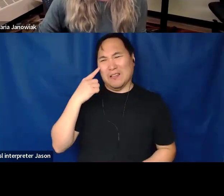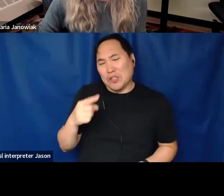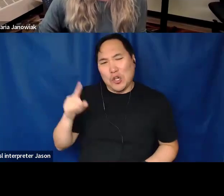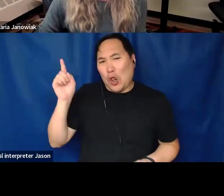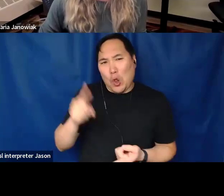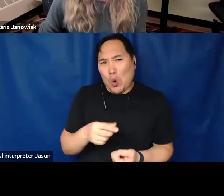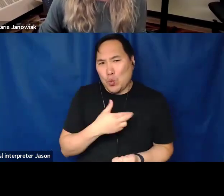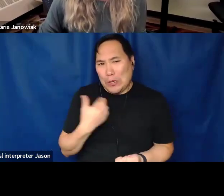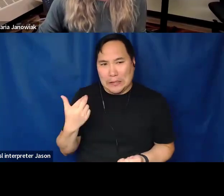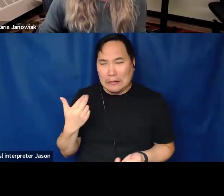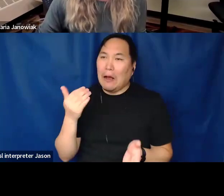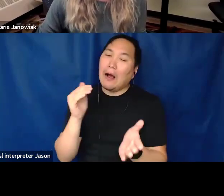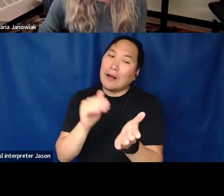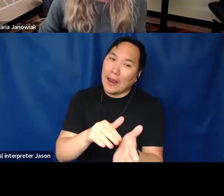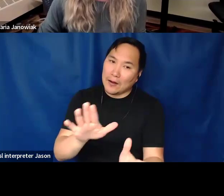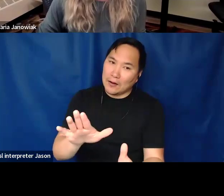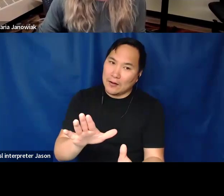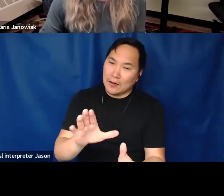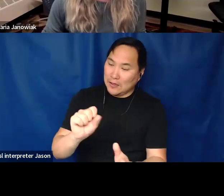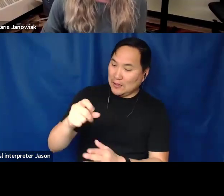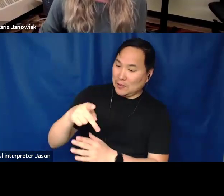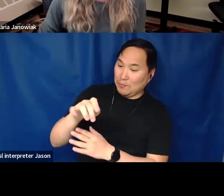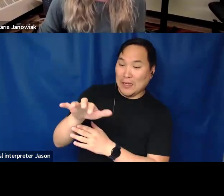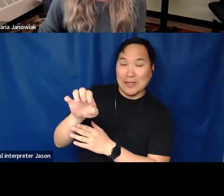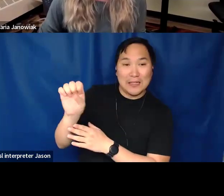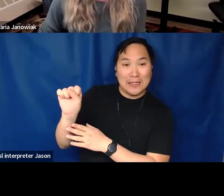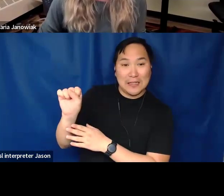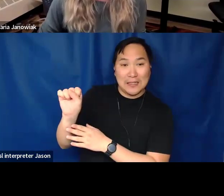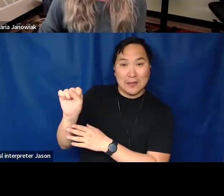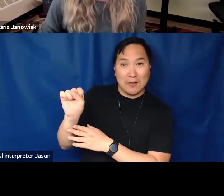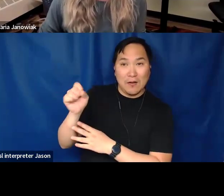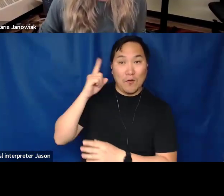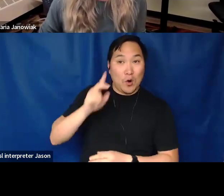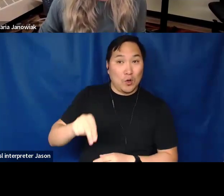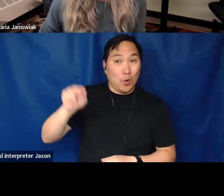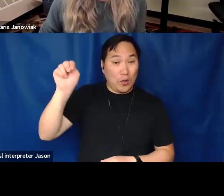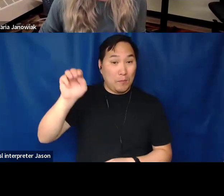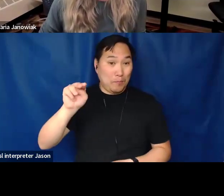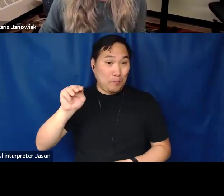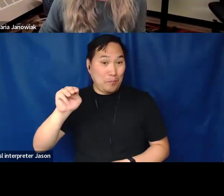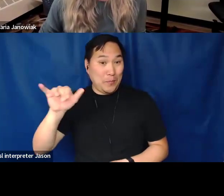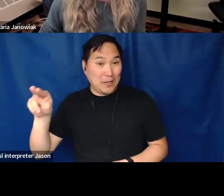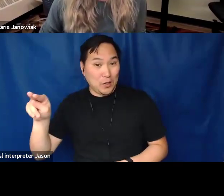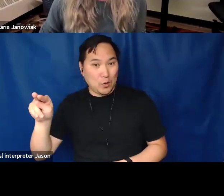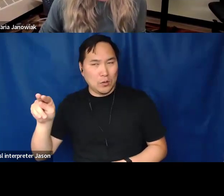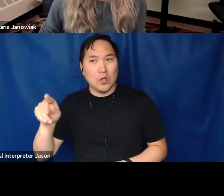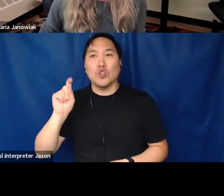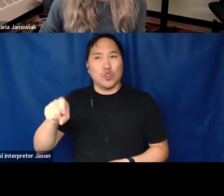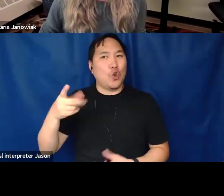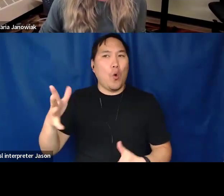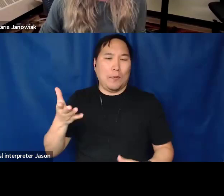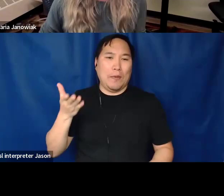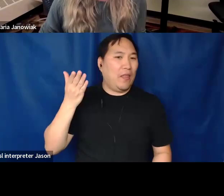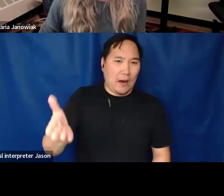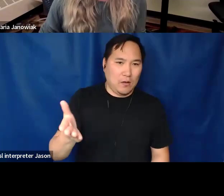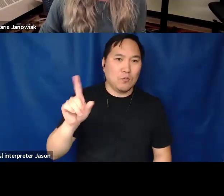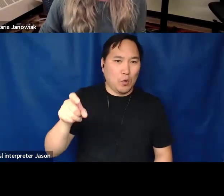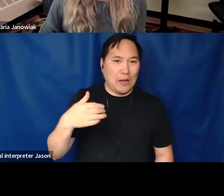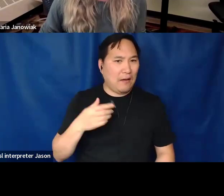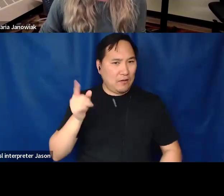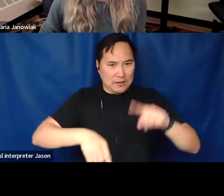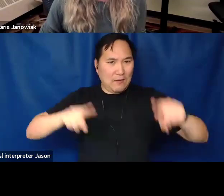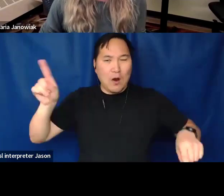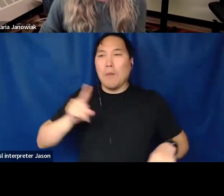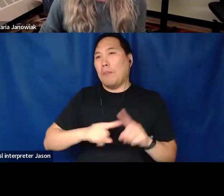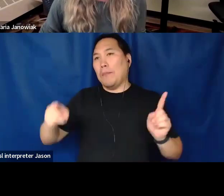in that, again, the species that we're looking at for northern Minnesota probably should be there already. But because